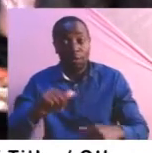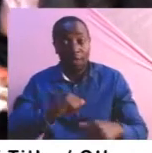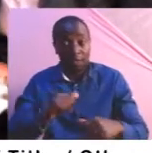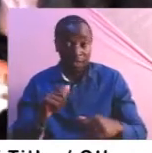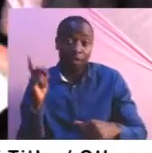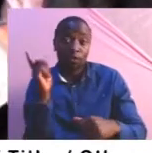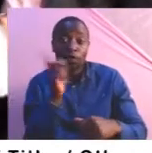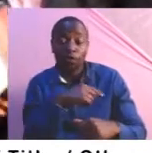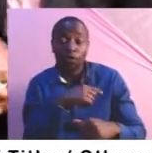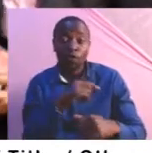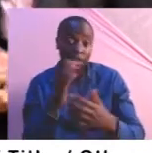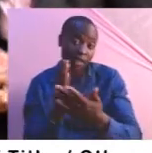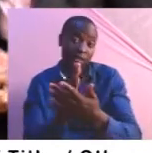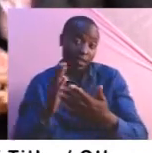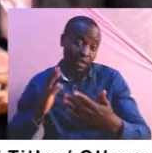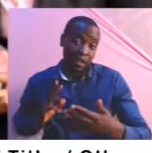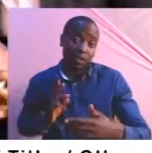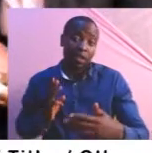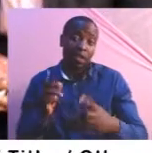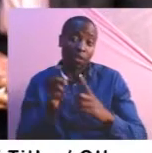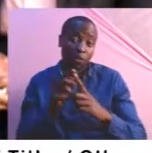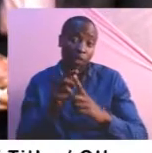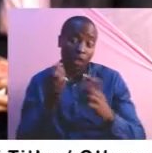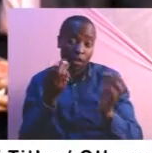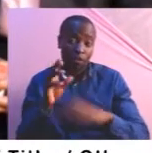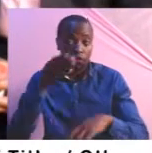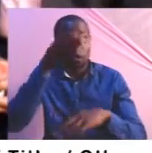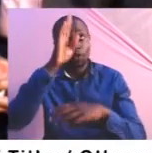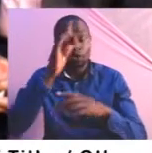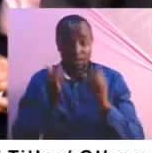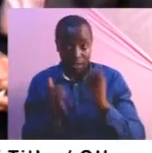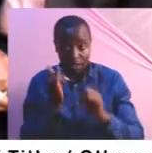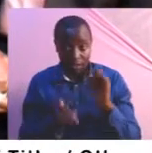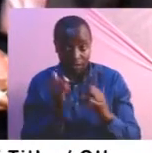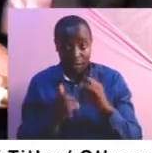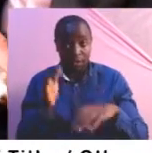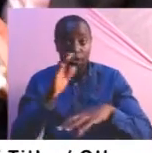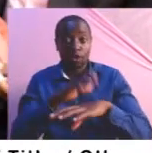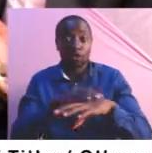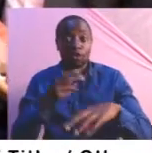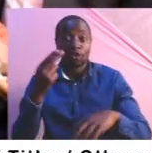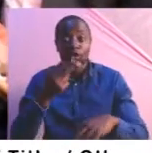completely against the word of God. But since we want to justify it, we call it human rights.